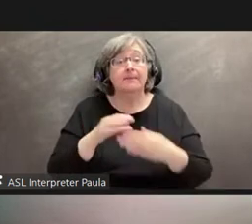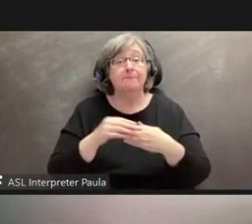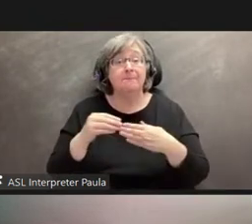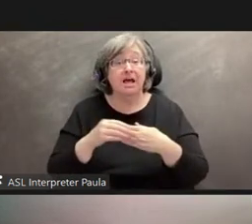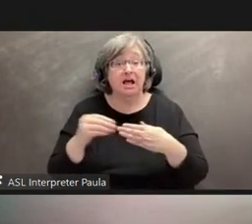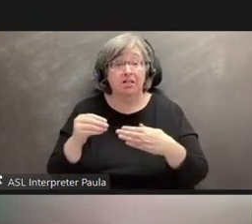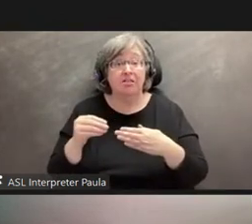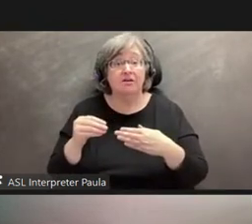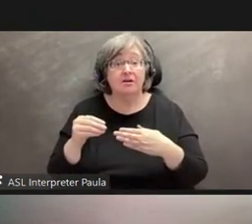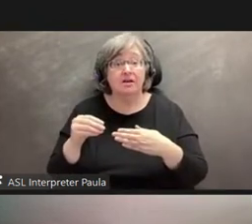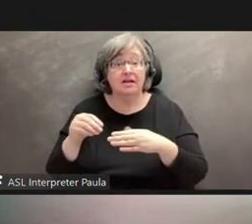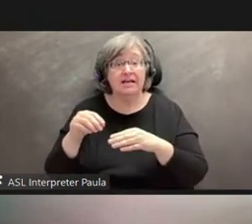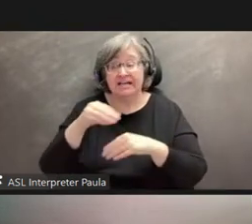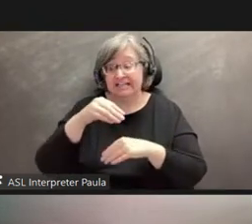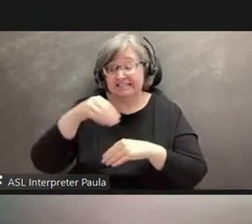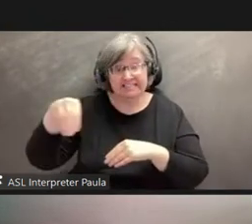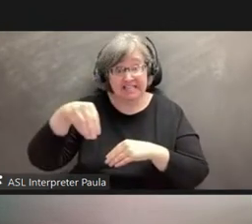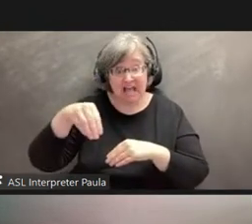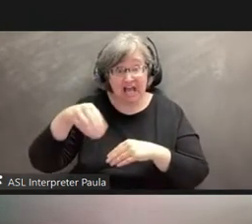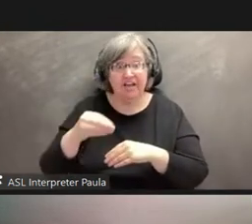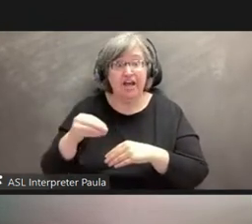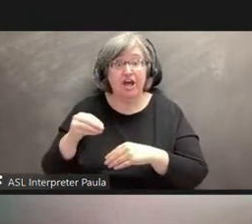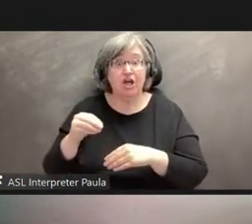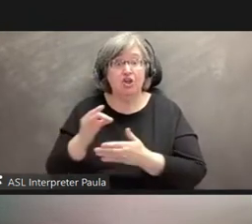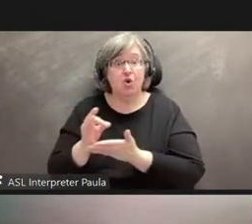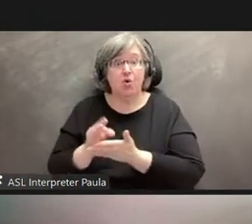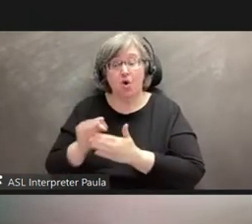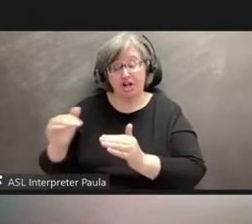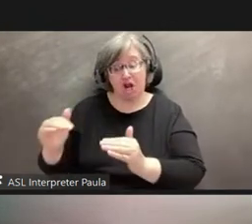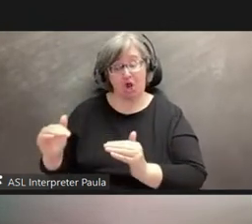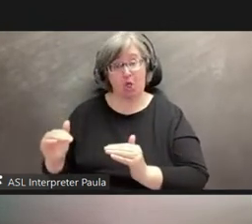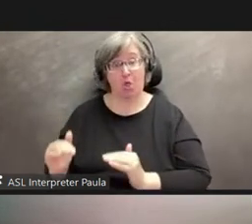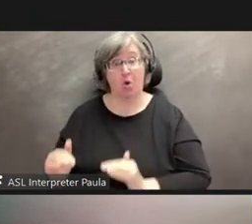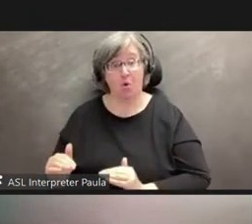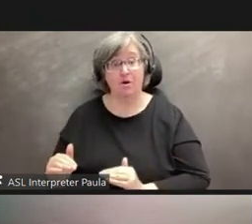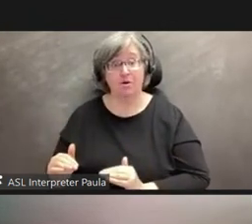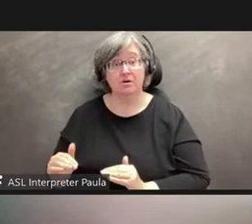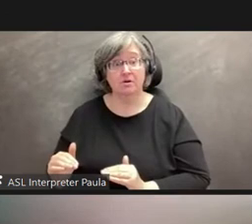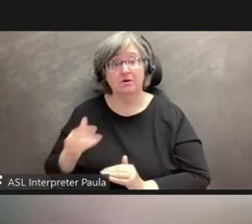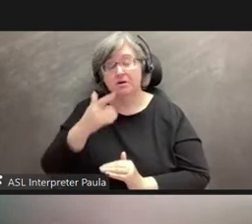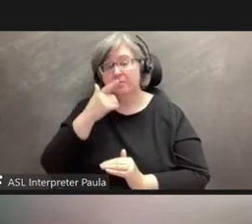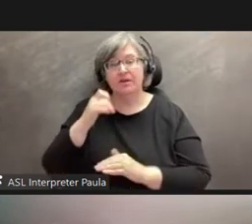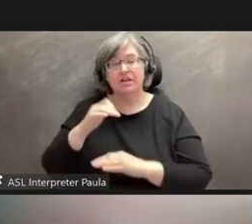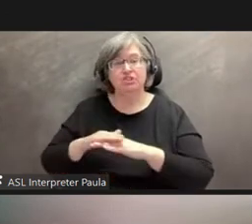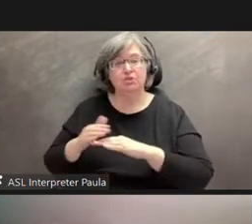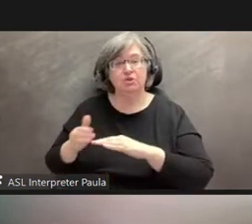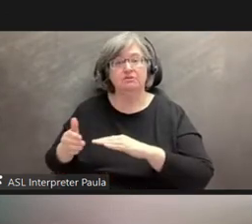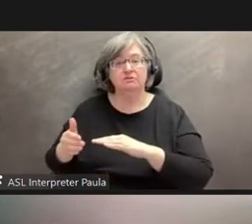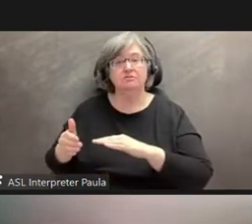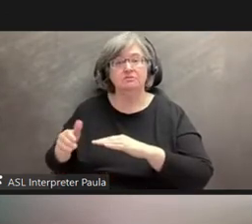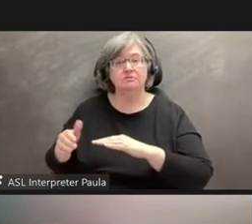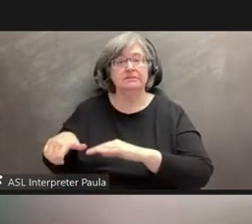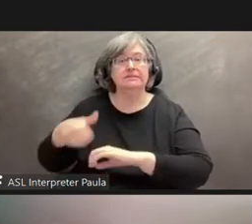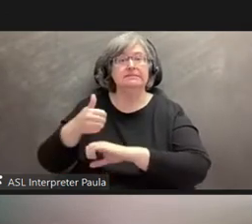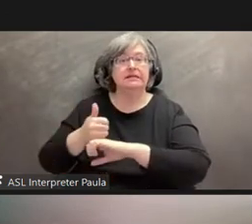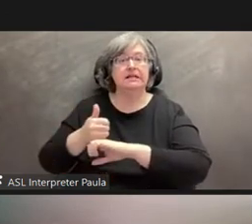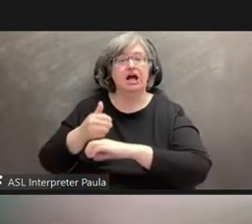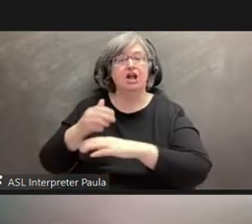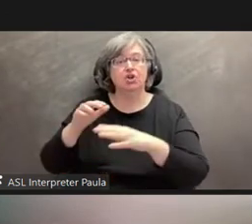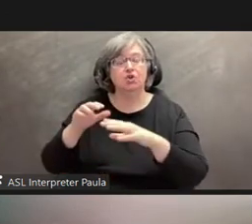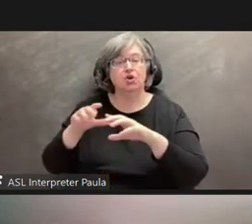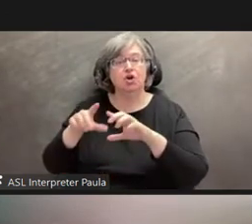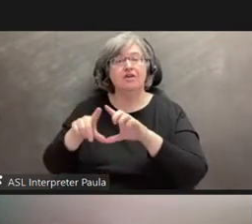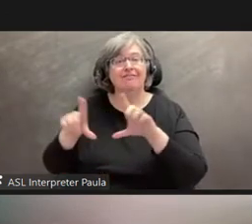the bill slot and the coin slot are a little bit lower because they're set down on the hood of the card reader.